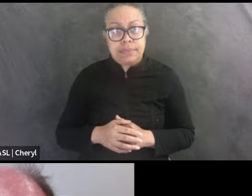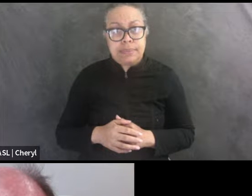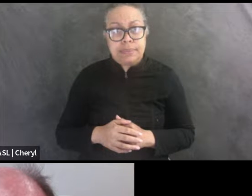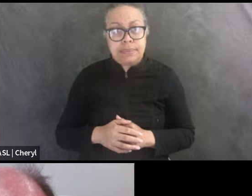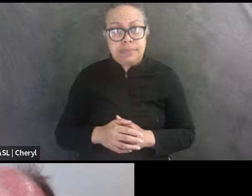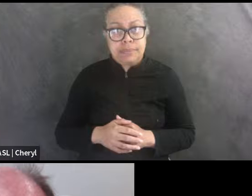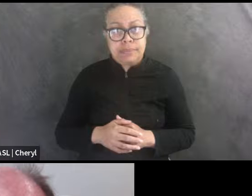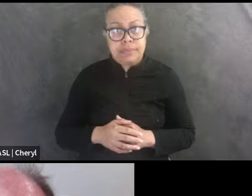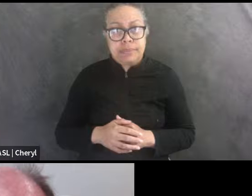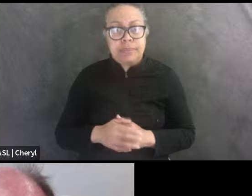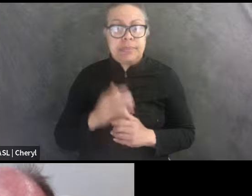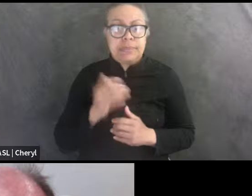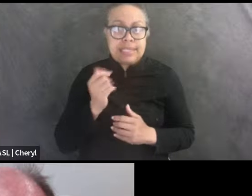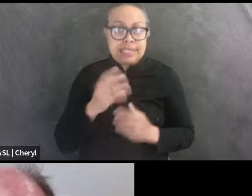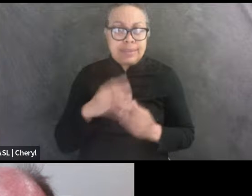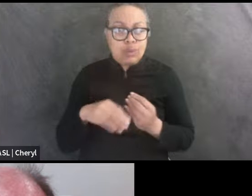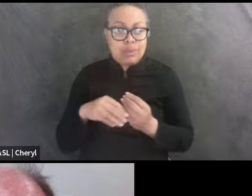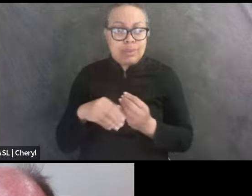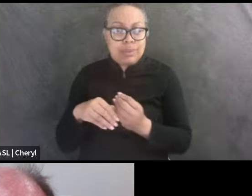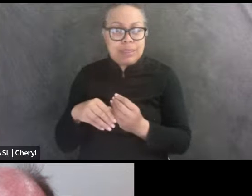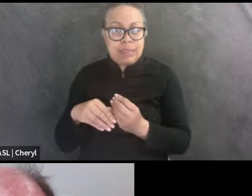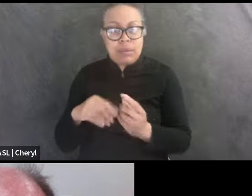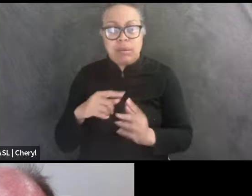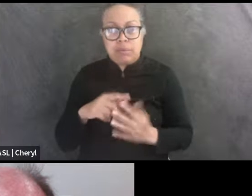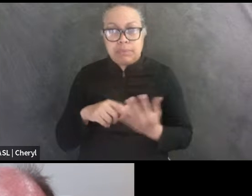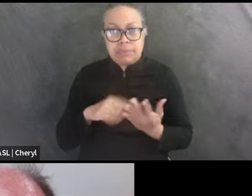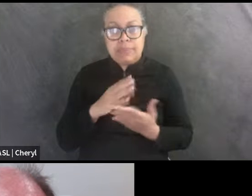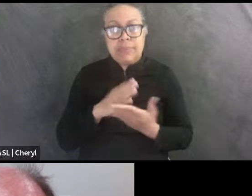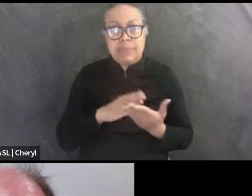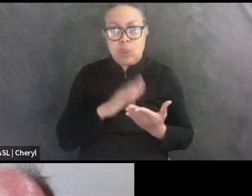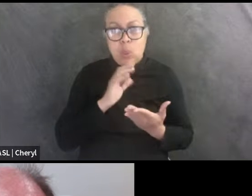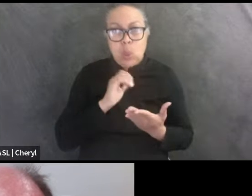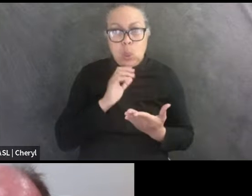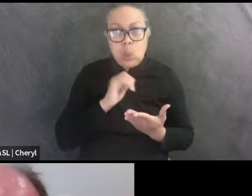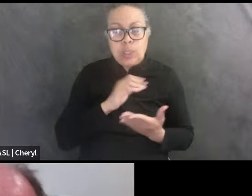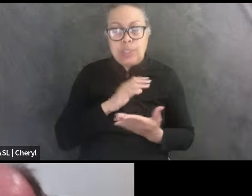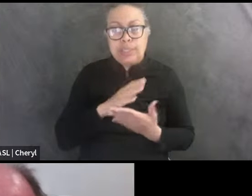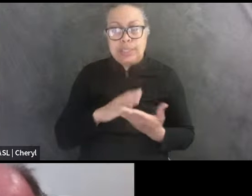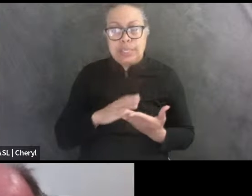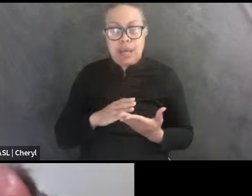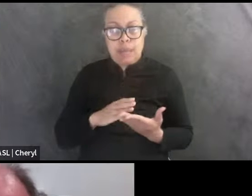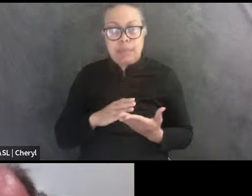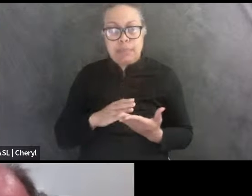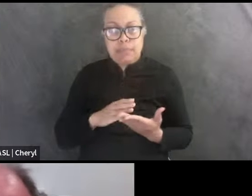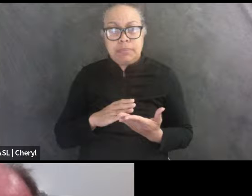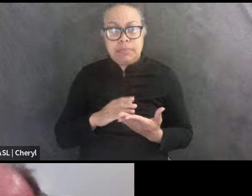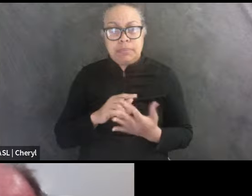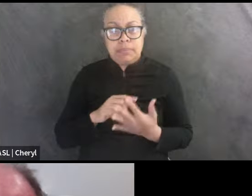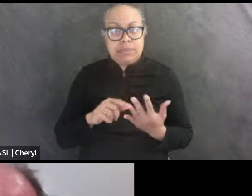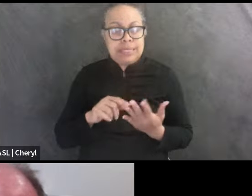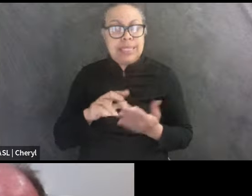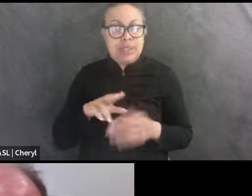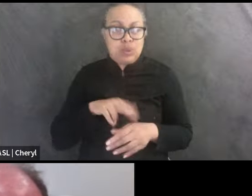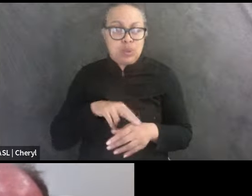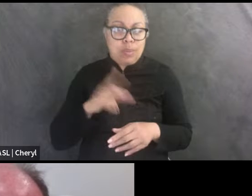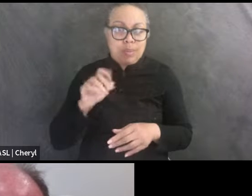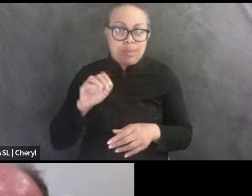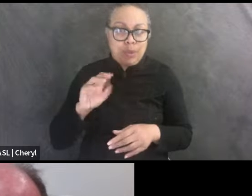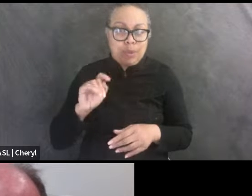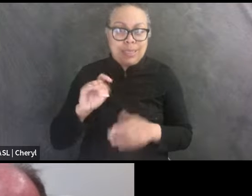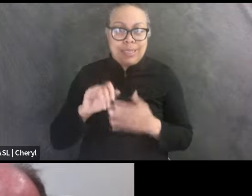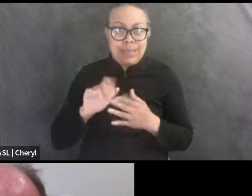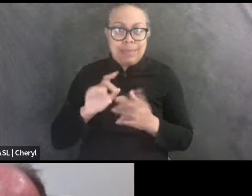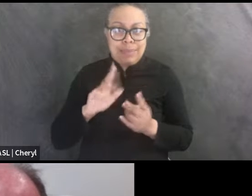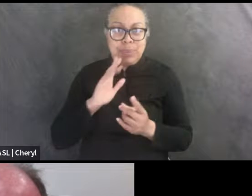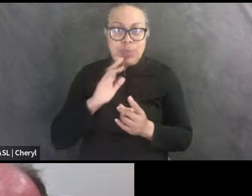There's supplemental for, these are some old permits here. Supplemental, these are usually permits that somebody pulls